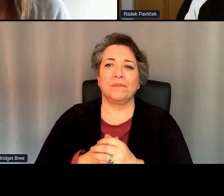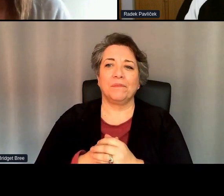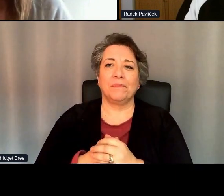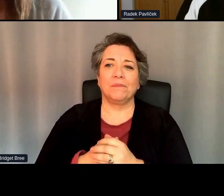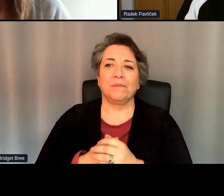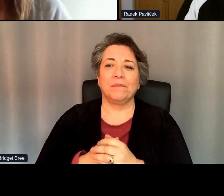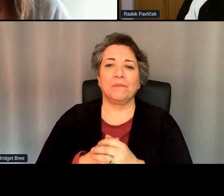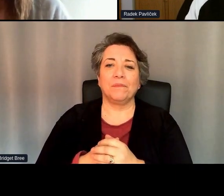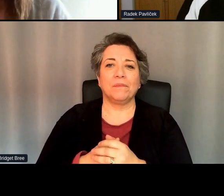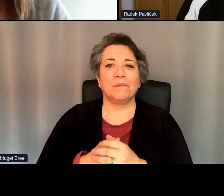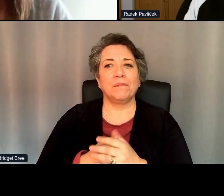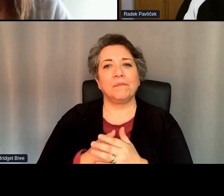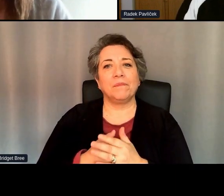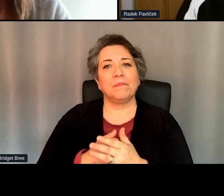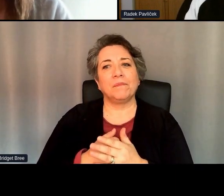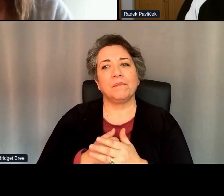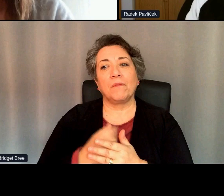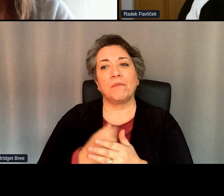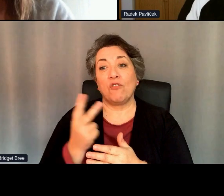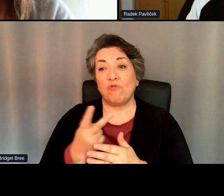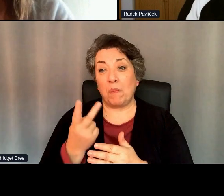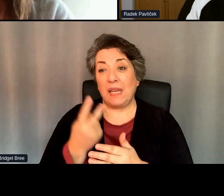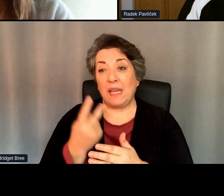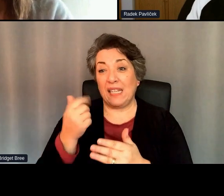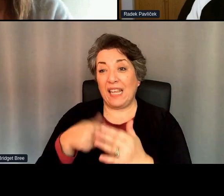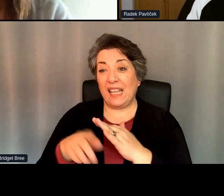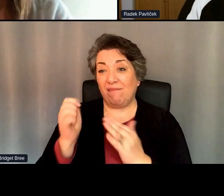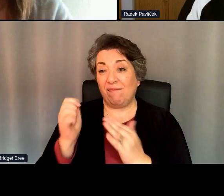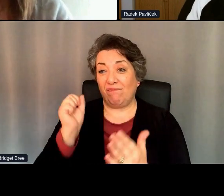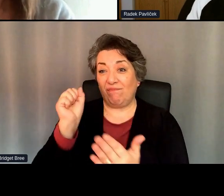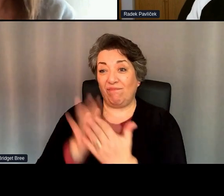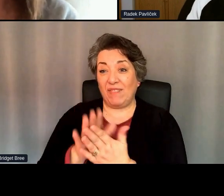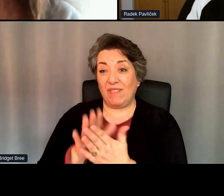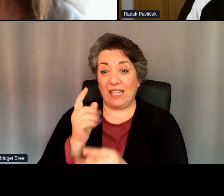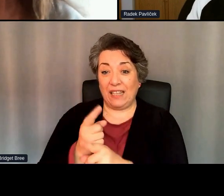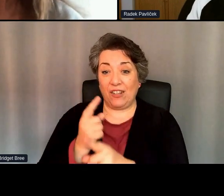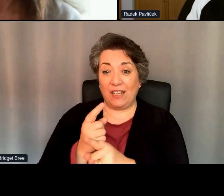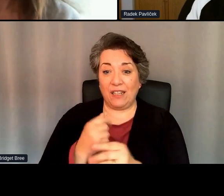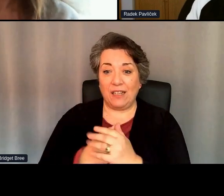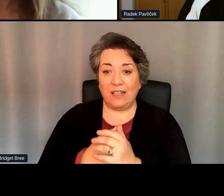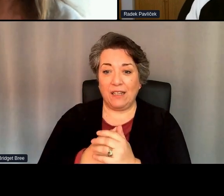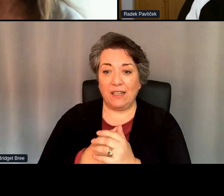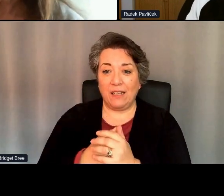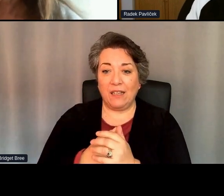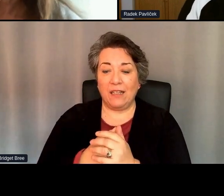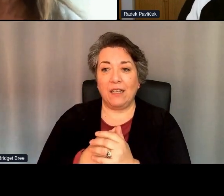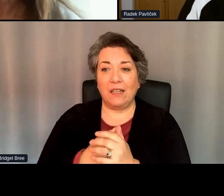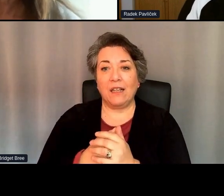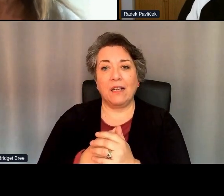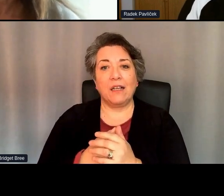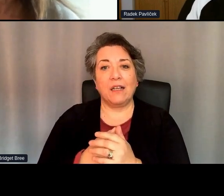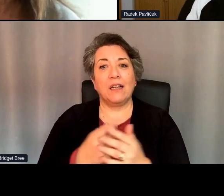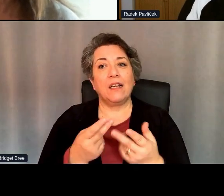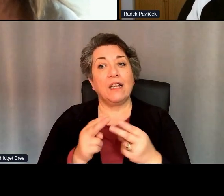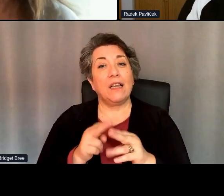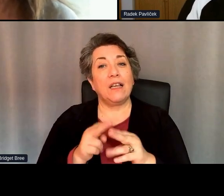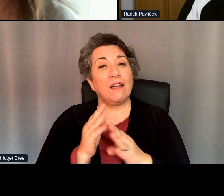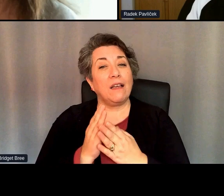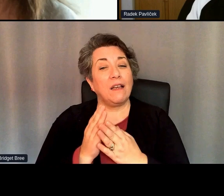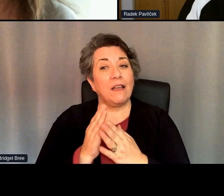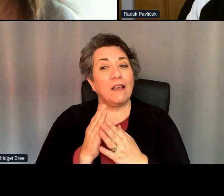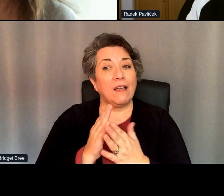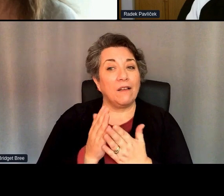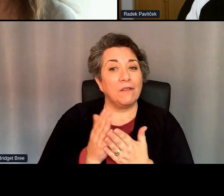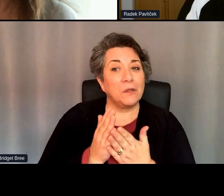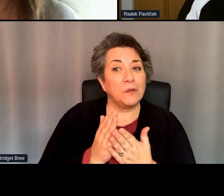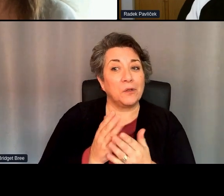It's always good to repeat. And then if you're a bit if you're a bit shy, I posted in the Slido a link to the